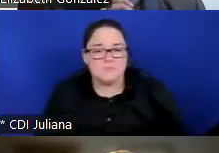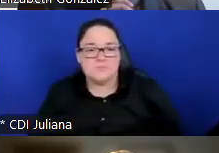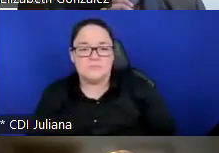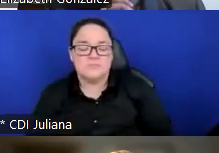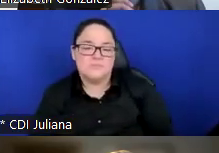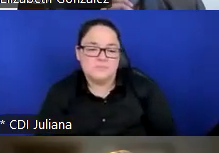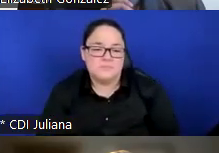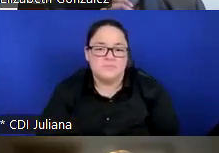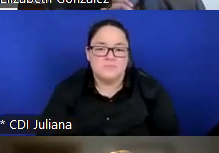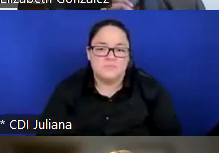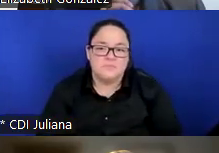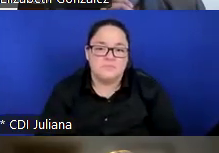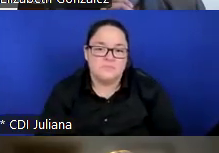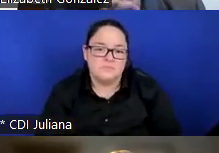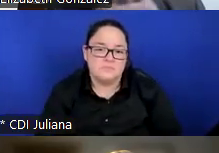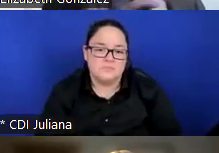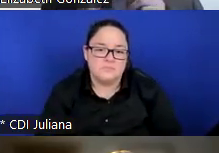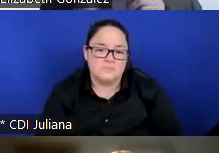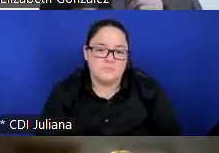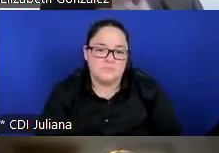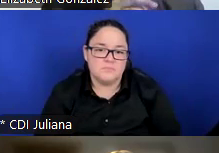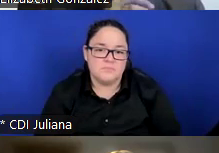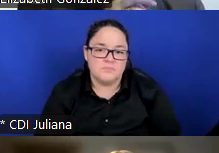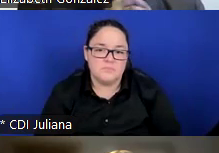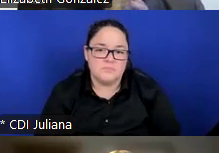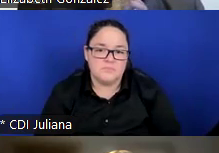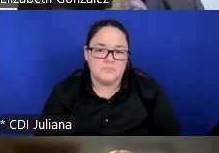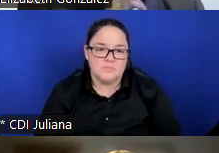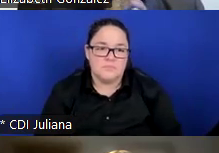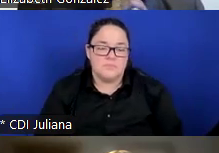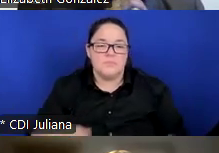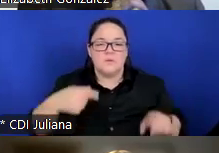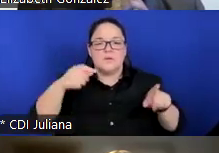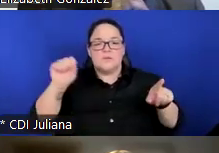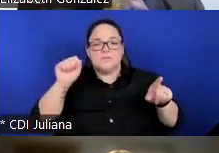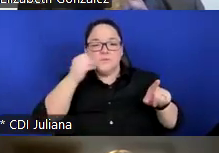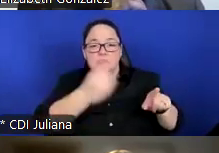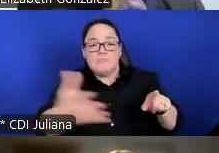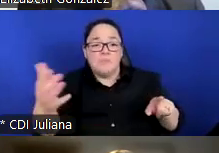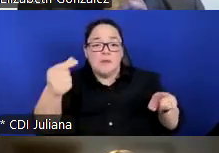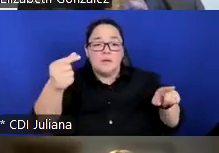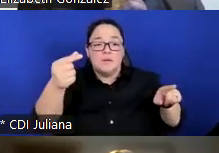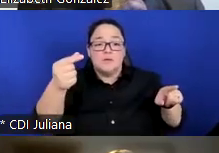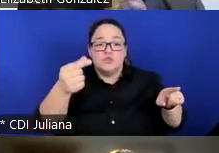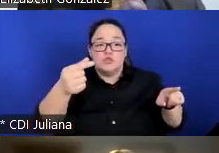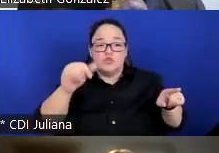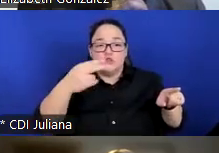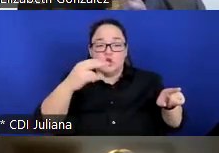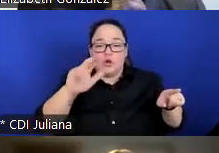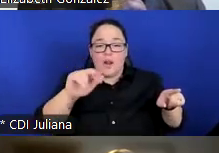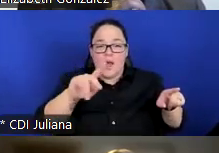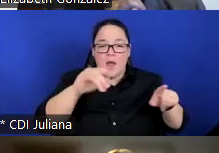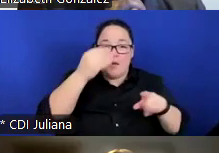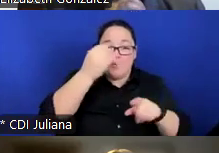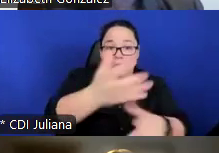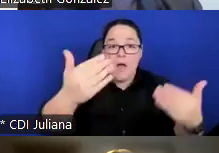Also, Gerlandi has put in the chat the YouTube channel where you can access recordings, previous recordings,